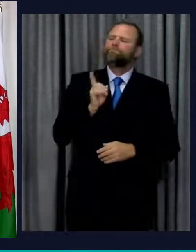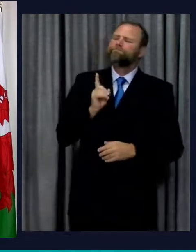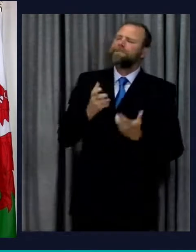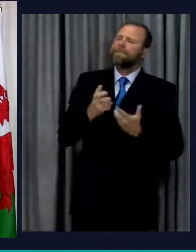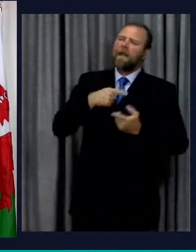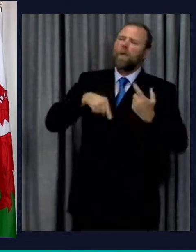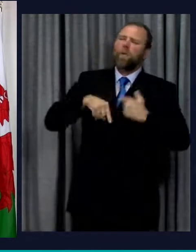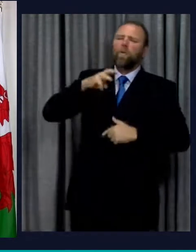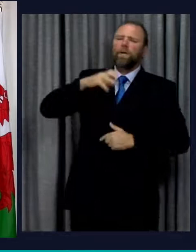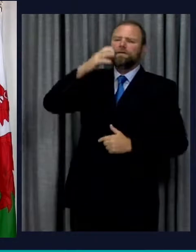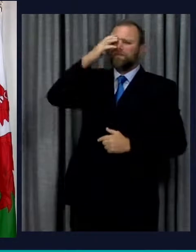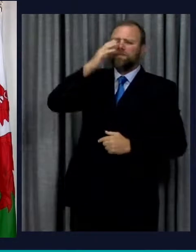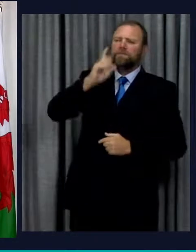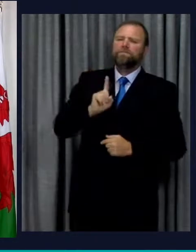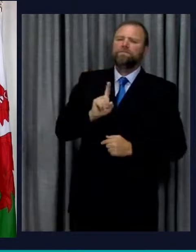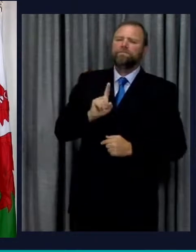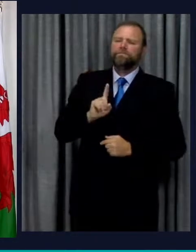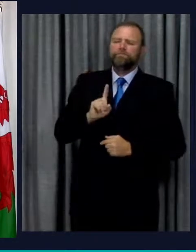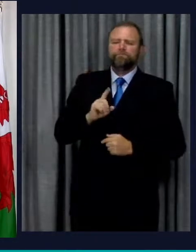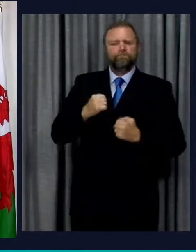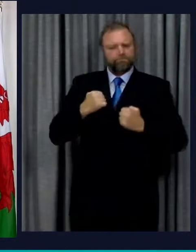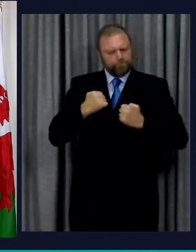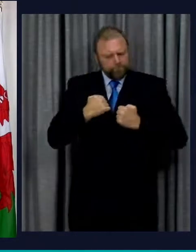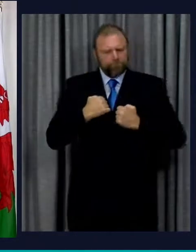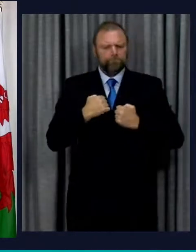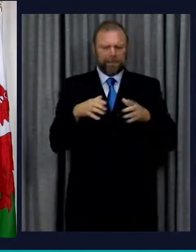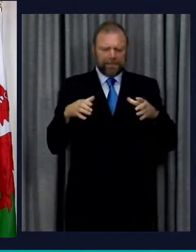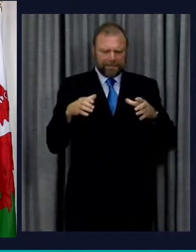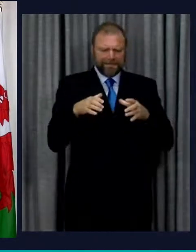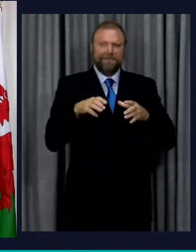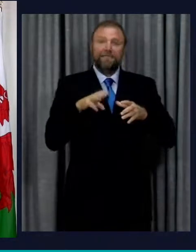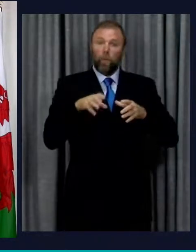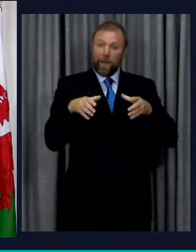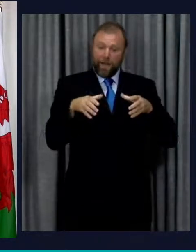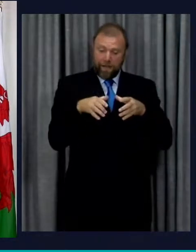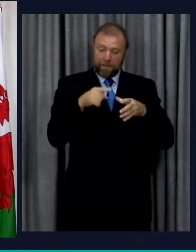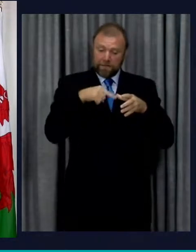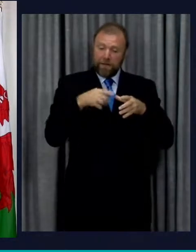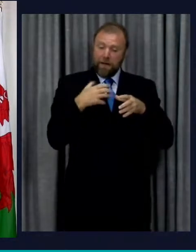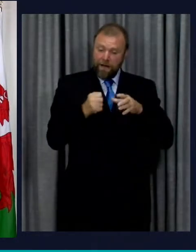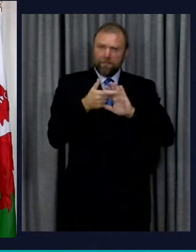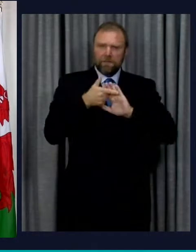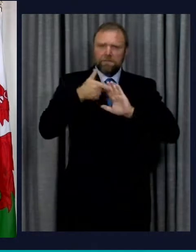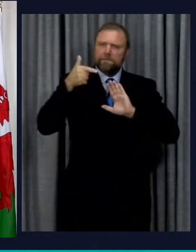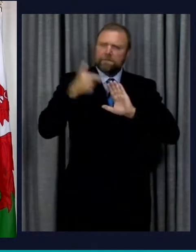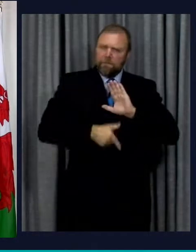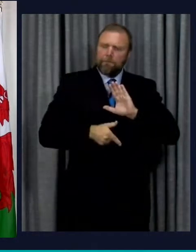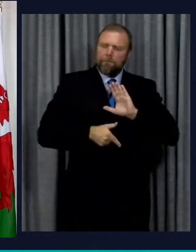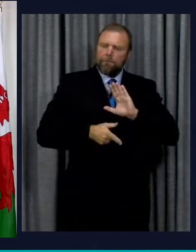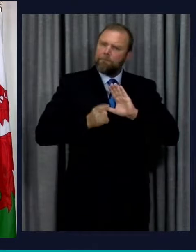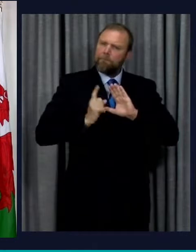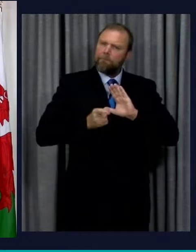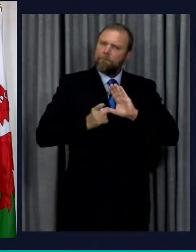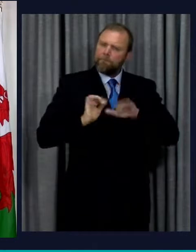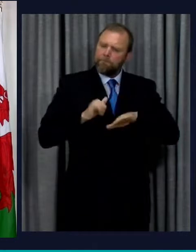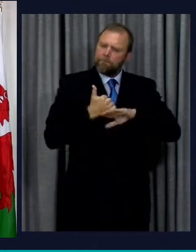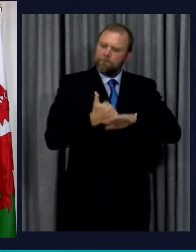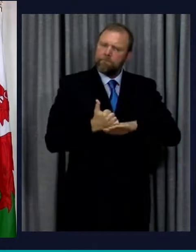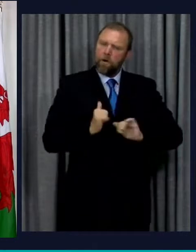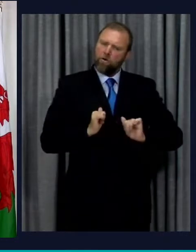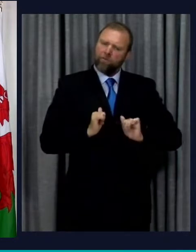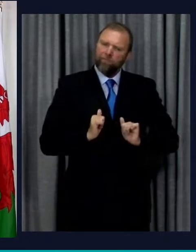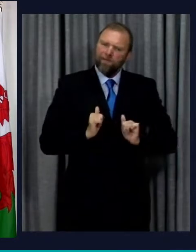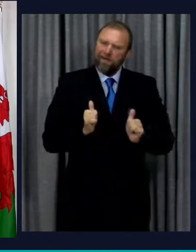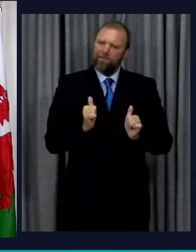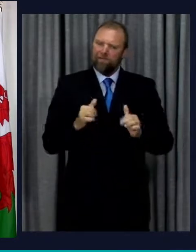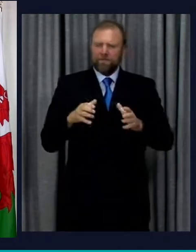business. There is substance behind the Team Wales model, and it will be the foundation of a Team Wales recovery